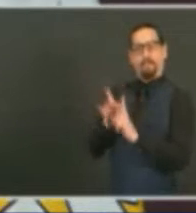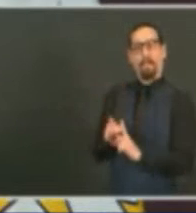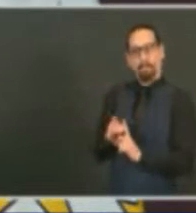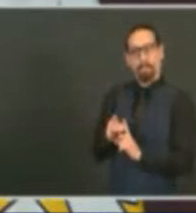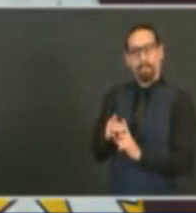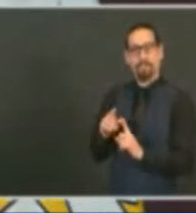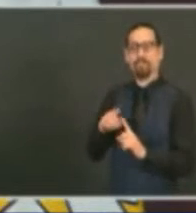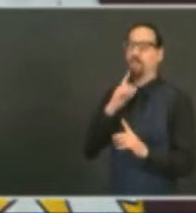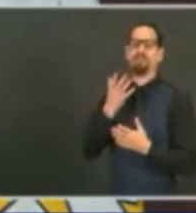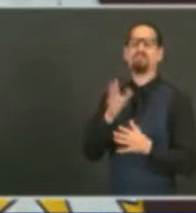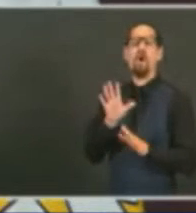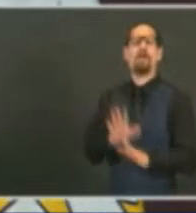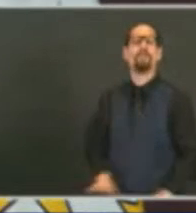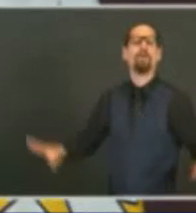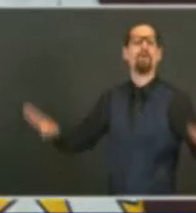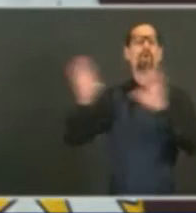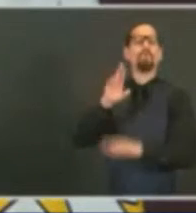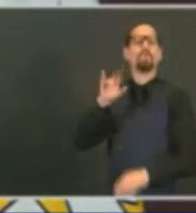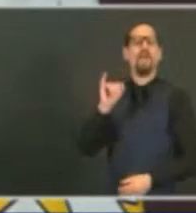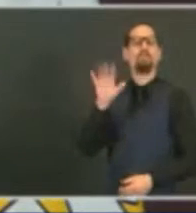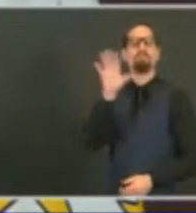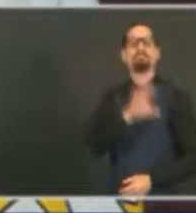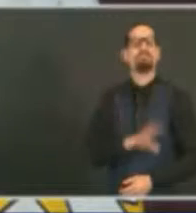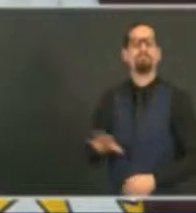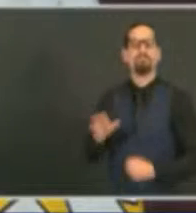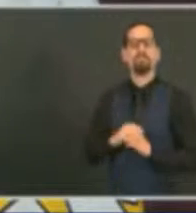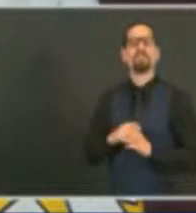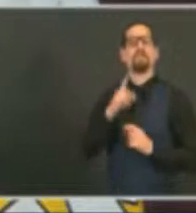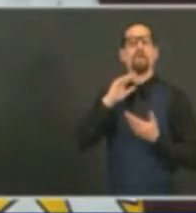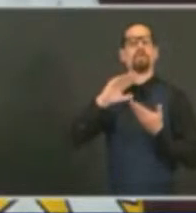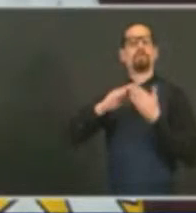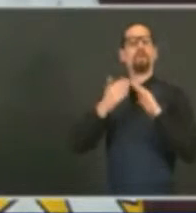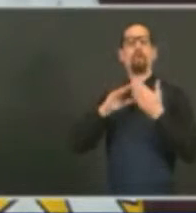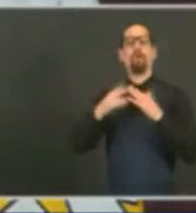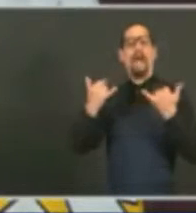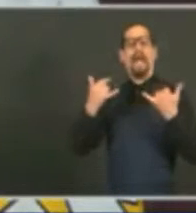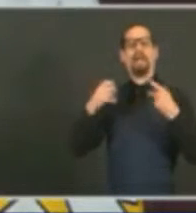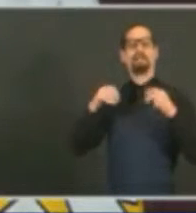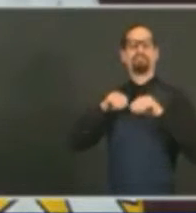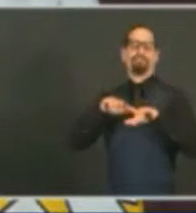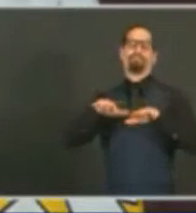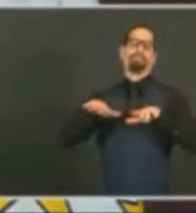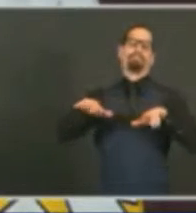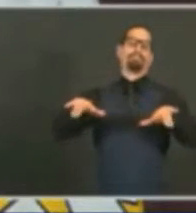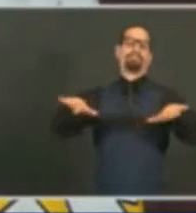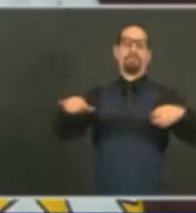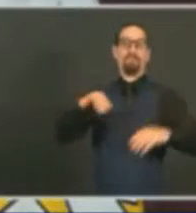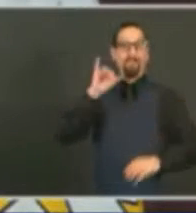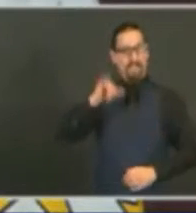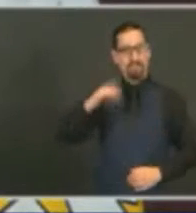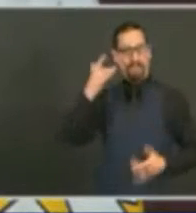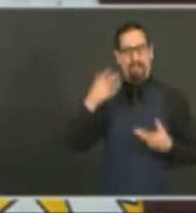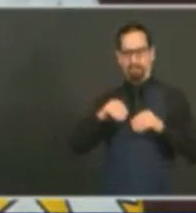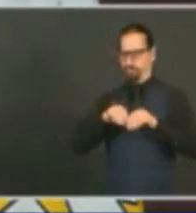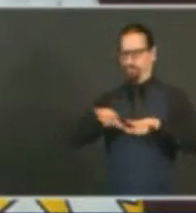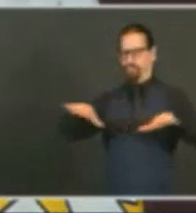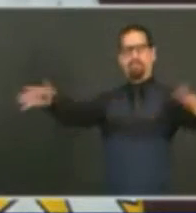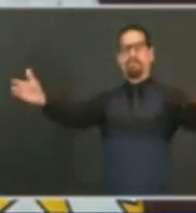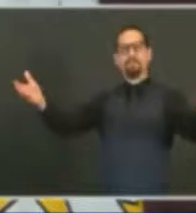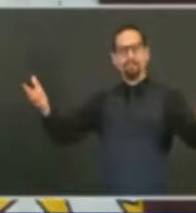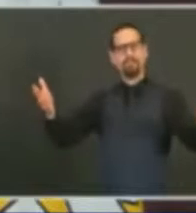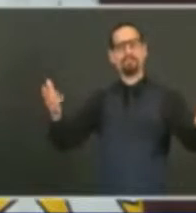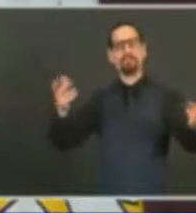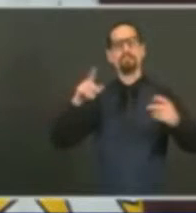widespread community transmission. That is the primary driver. It's why we continue to hone in